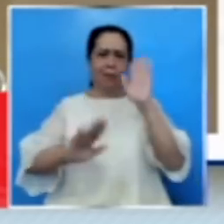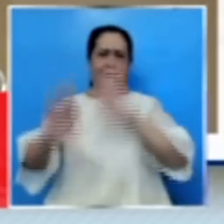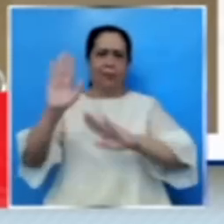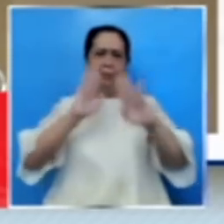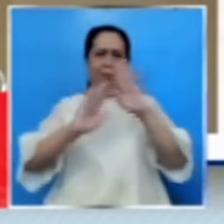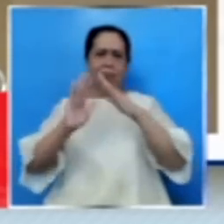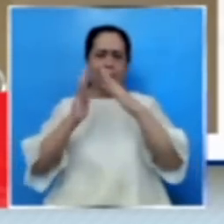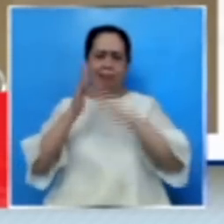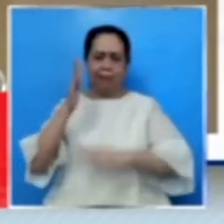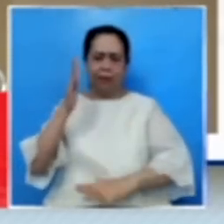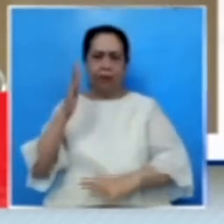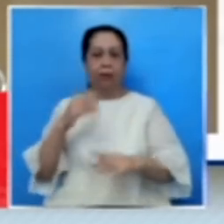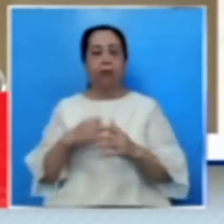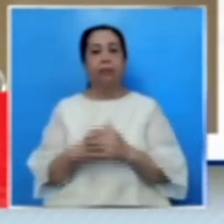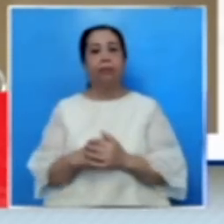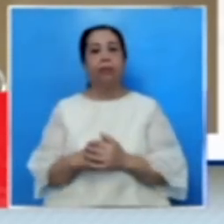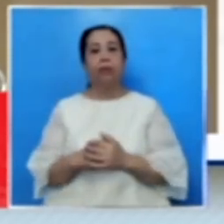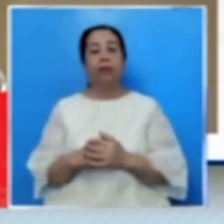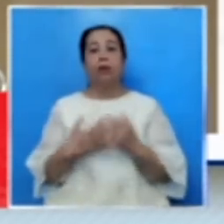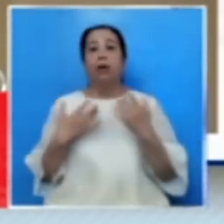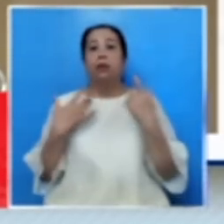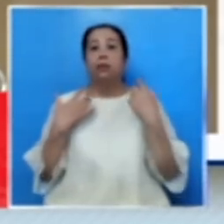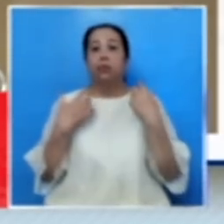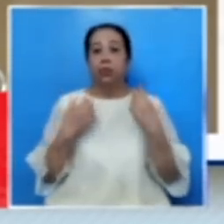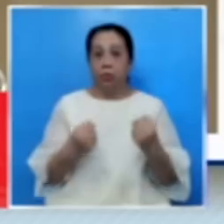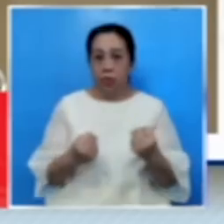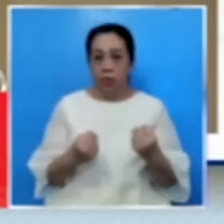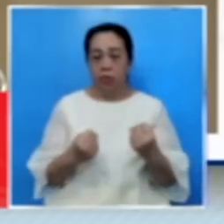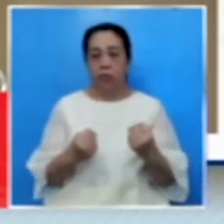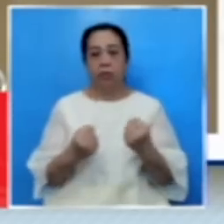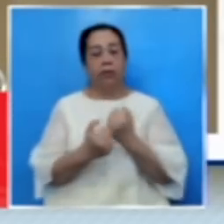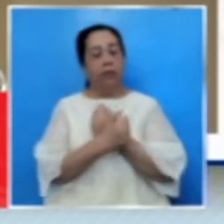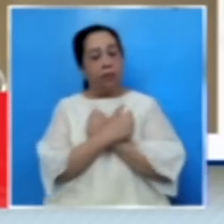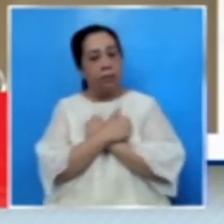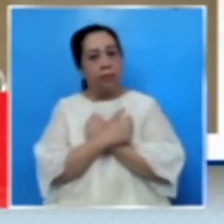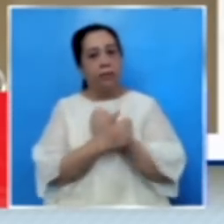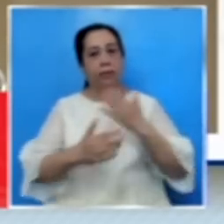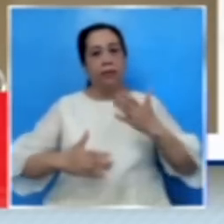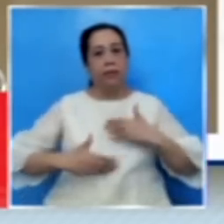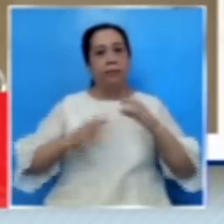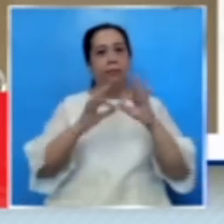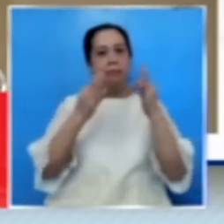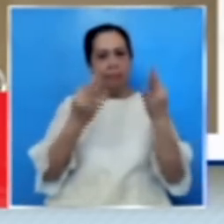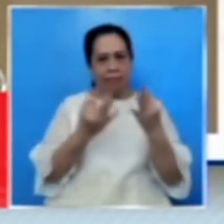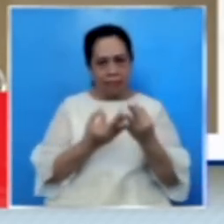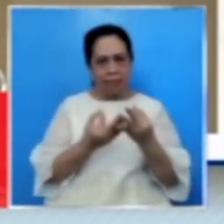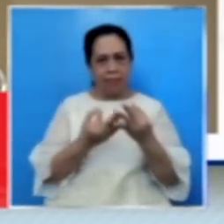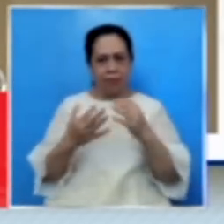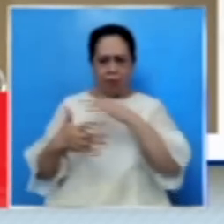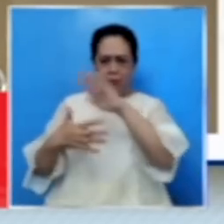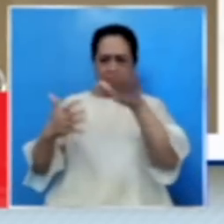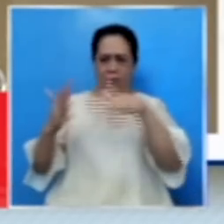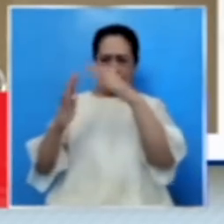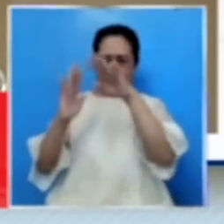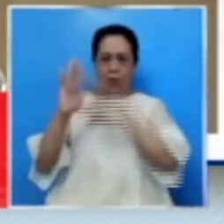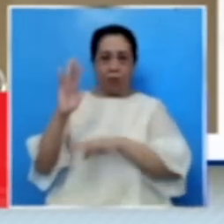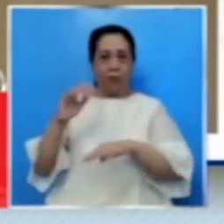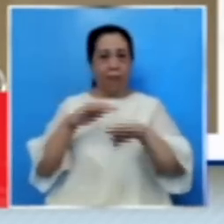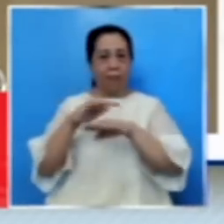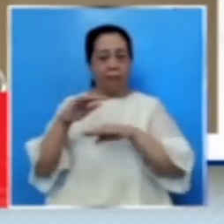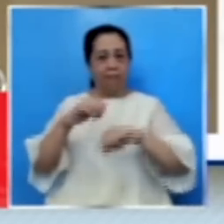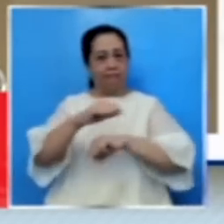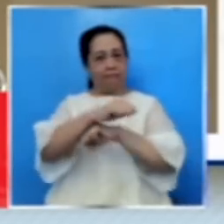A strong, loving, happy family sets down all the basic